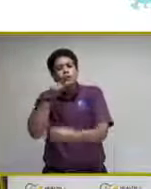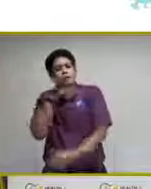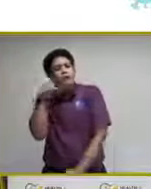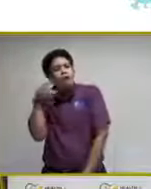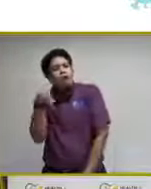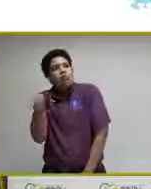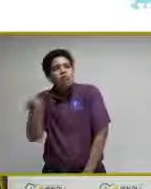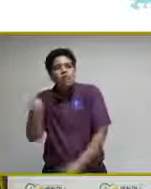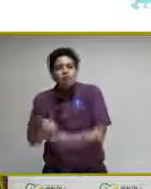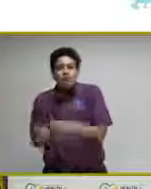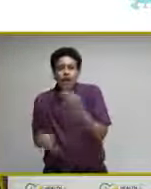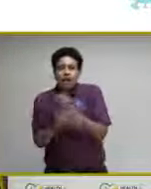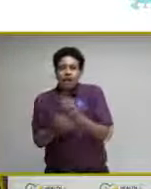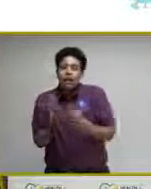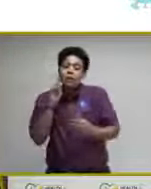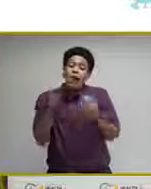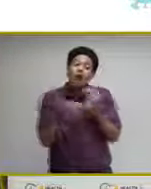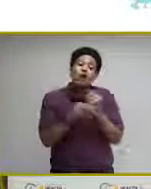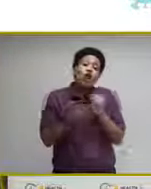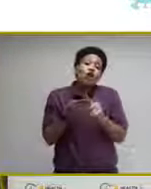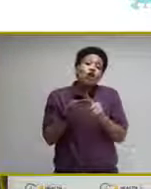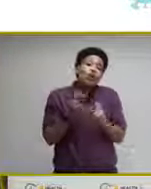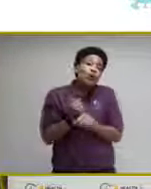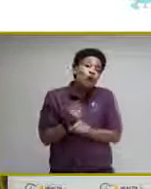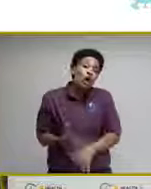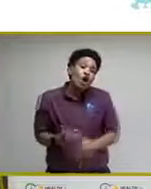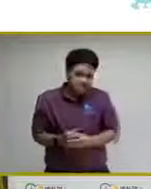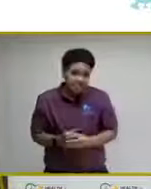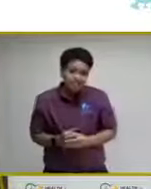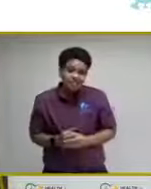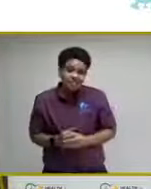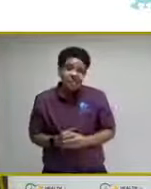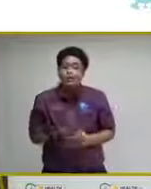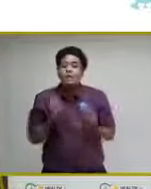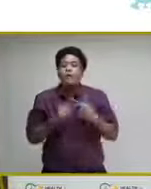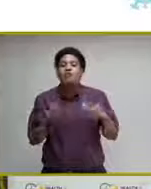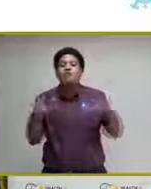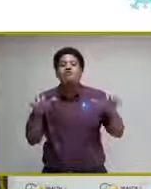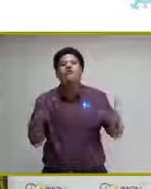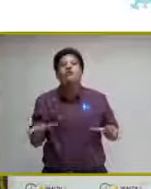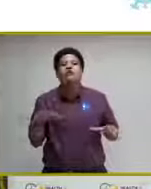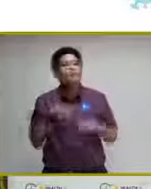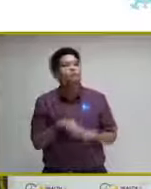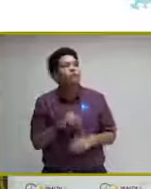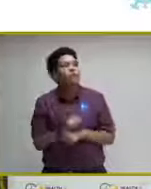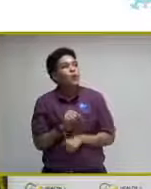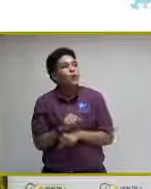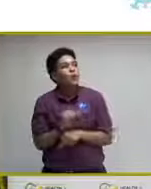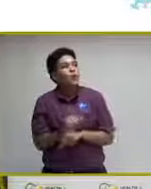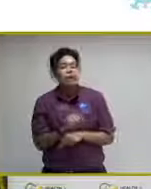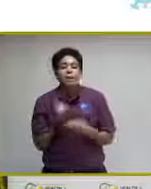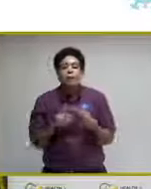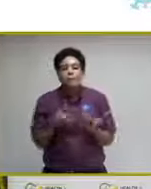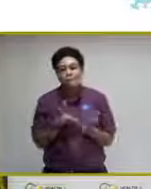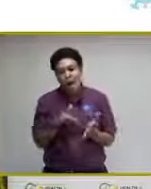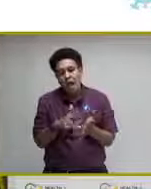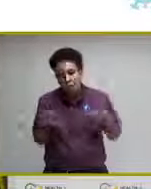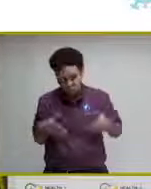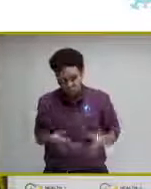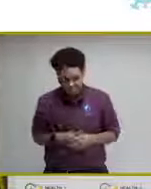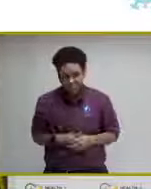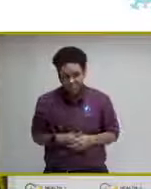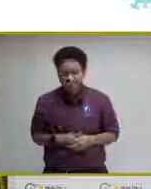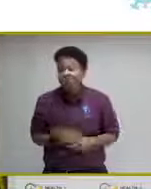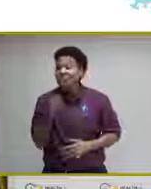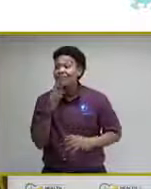then we'll add hotel workers and manufacturing sector and the banking sector.